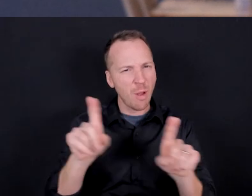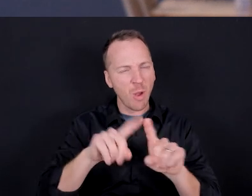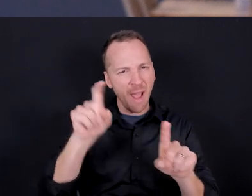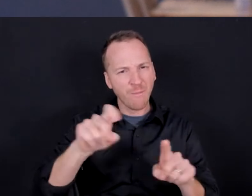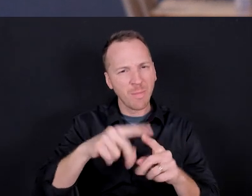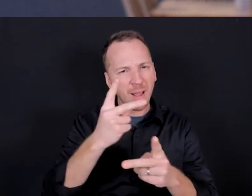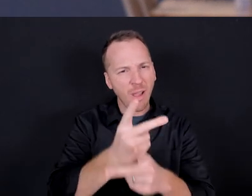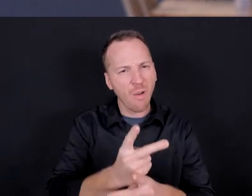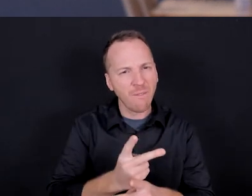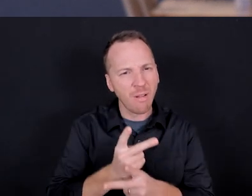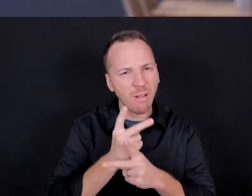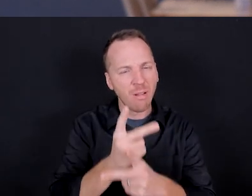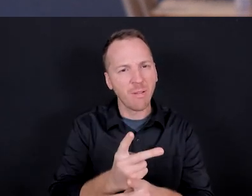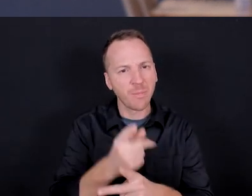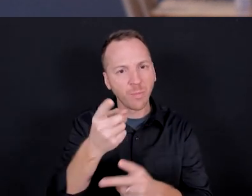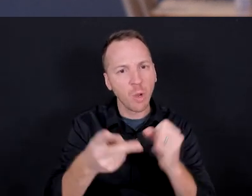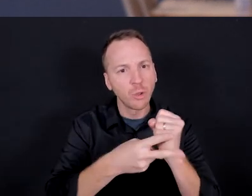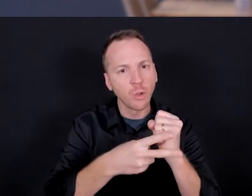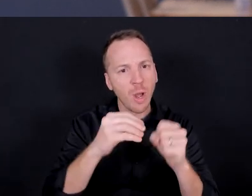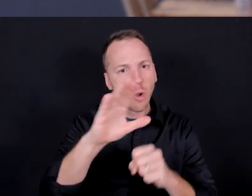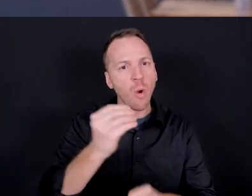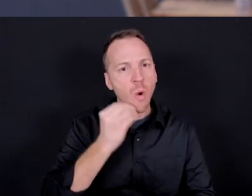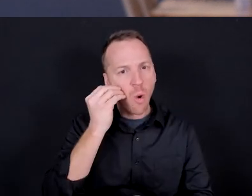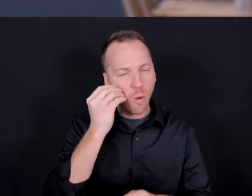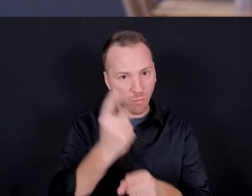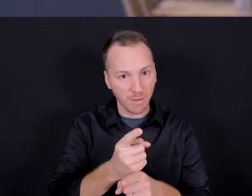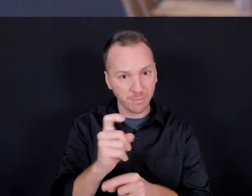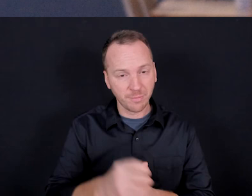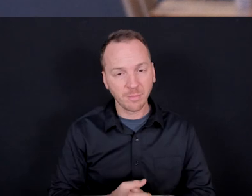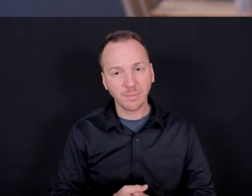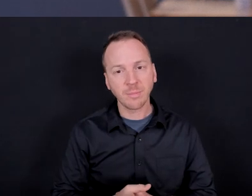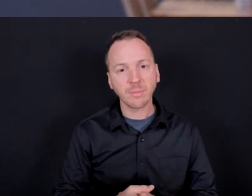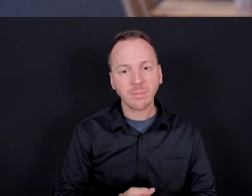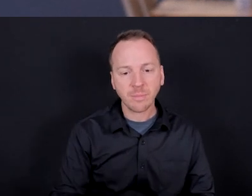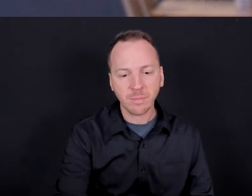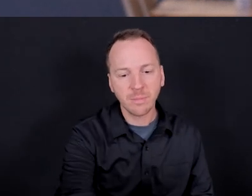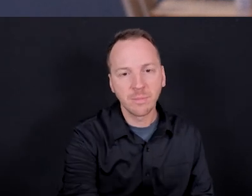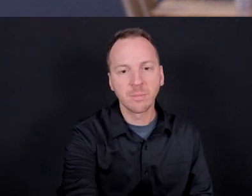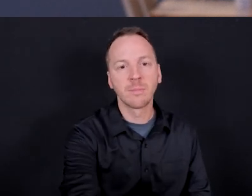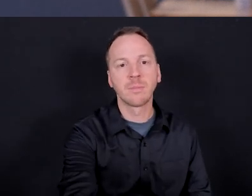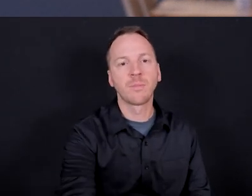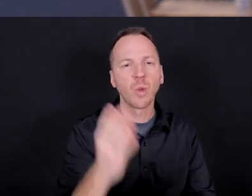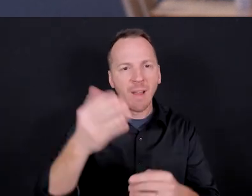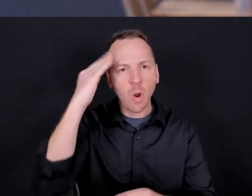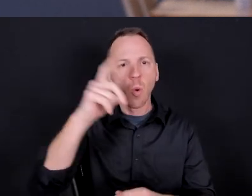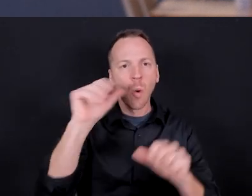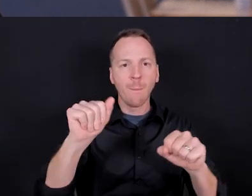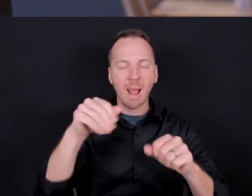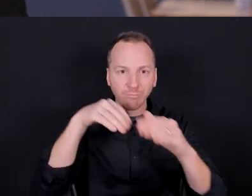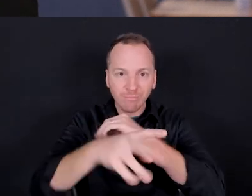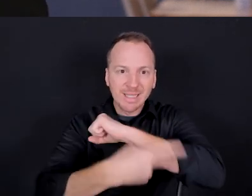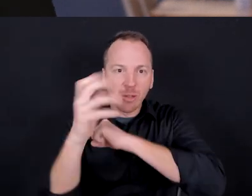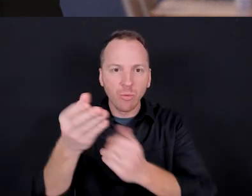have to be careful what you store in your home, don't you? I mean, you never know who might break in and steal your stuff,